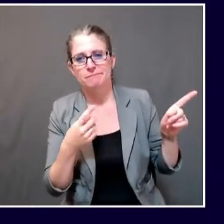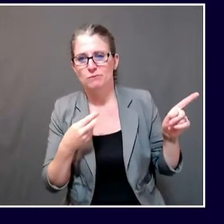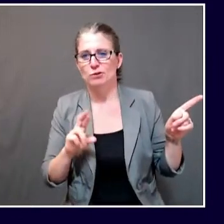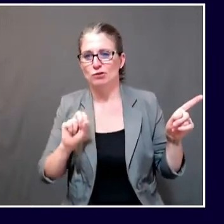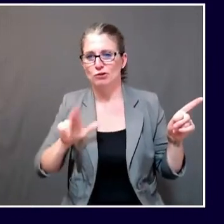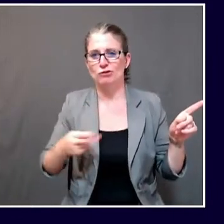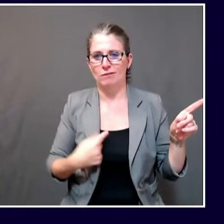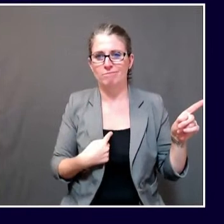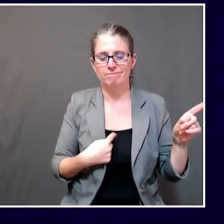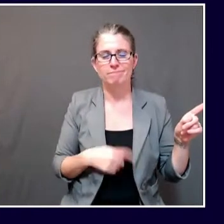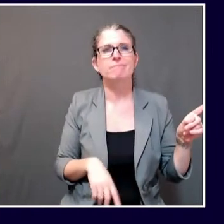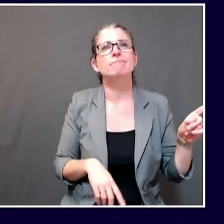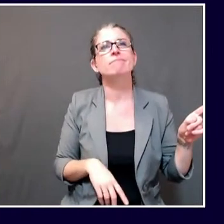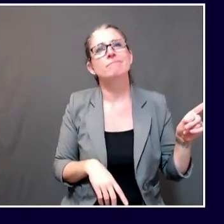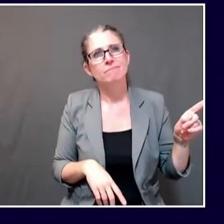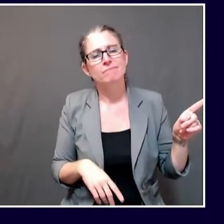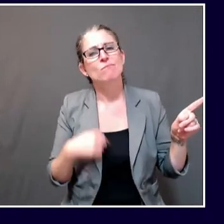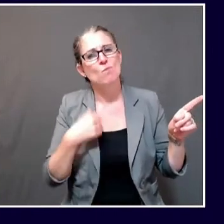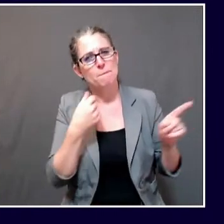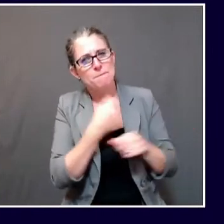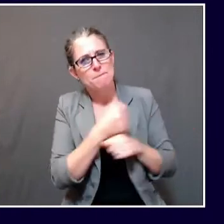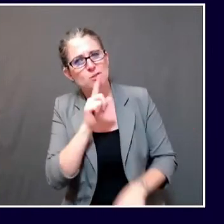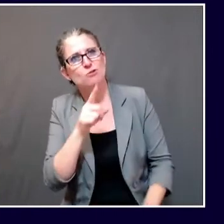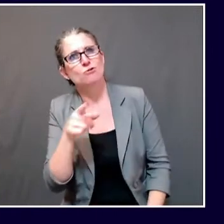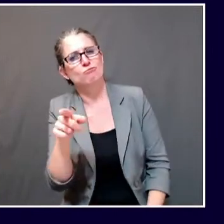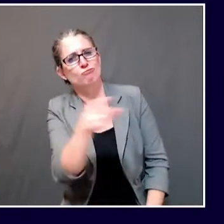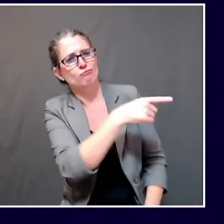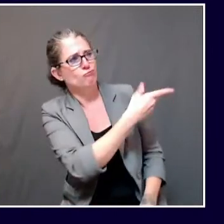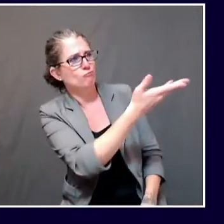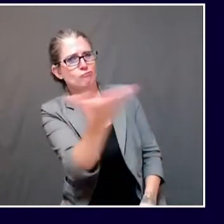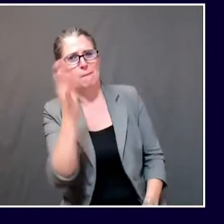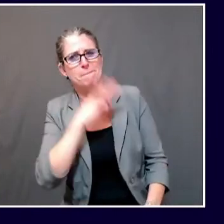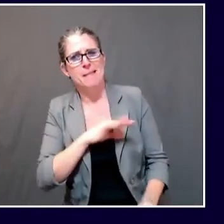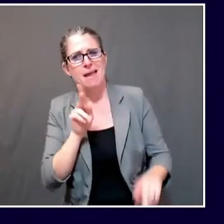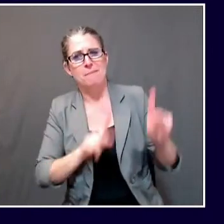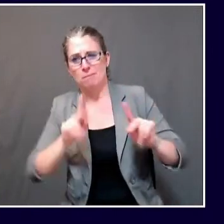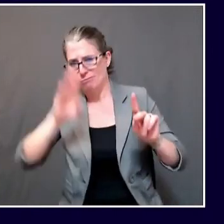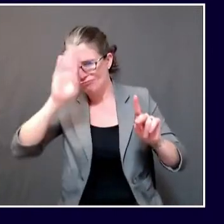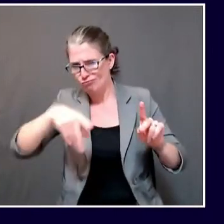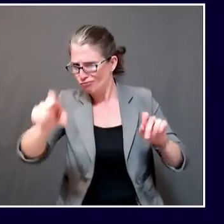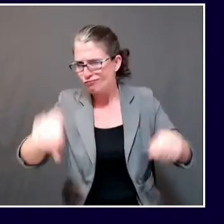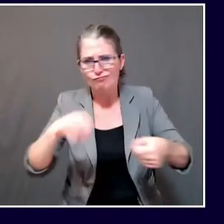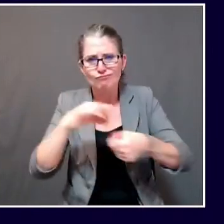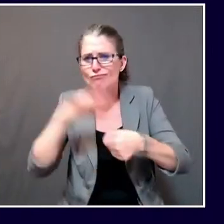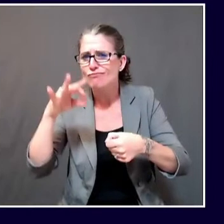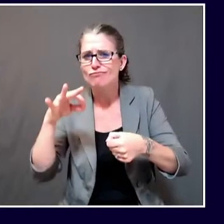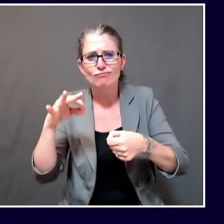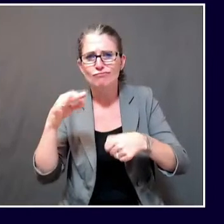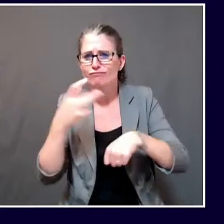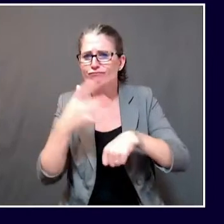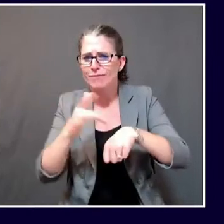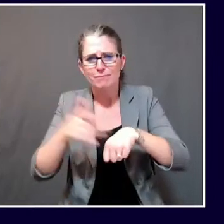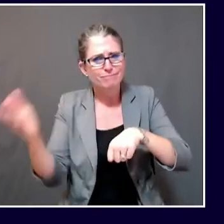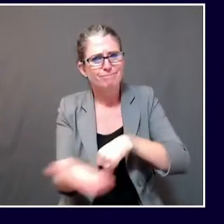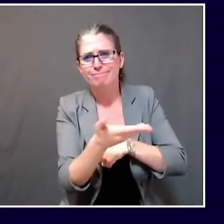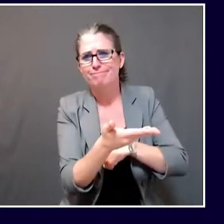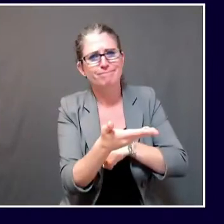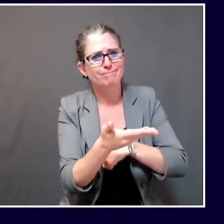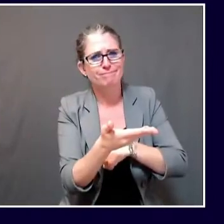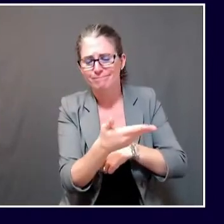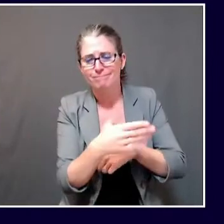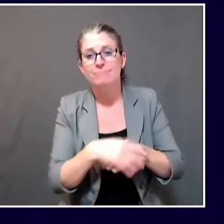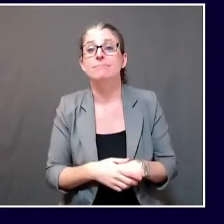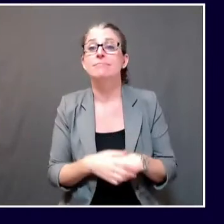to keep voting safe this year. With that, we're going to turn to our colleagues in the media today. And the first question for today goes to